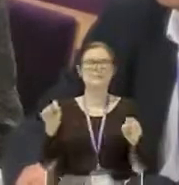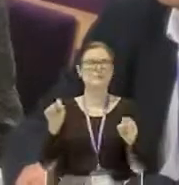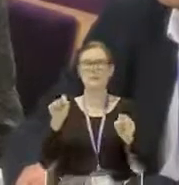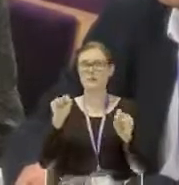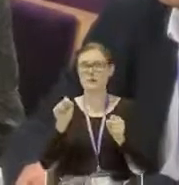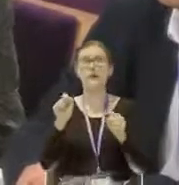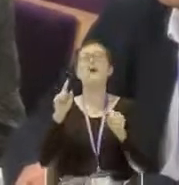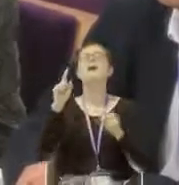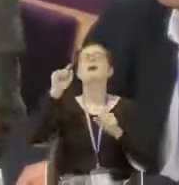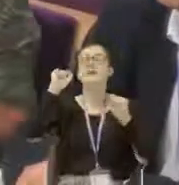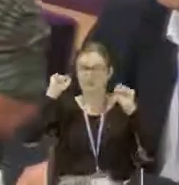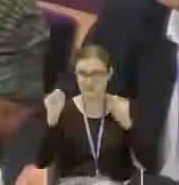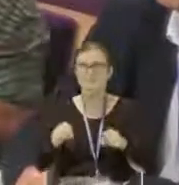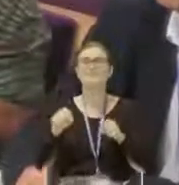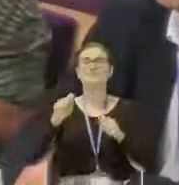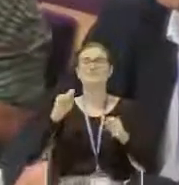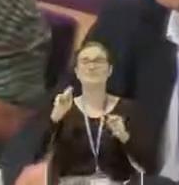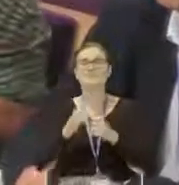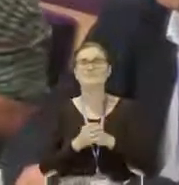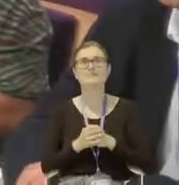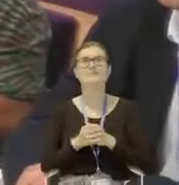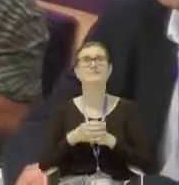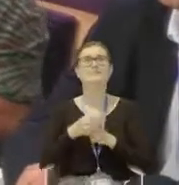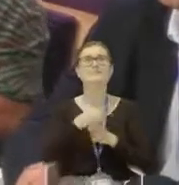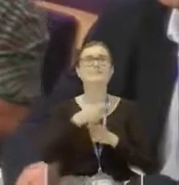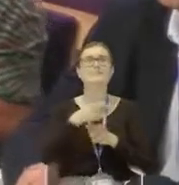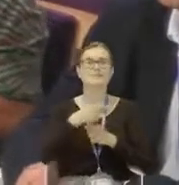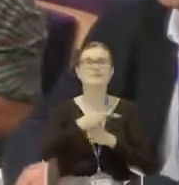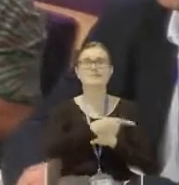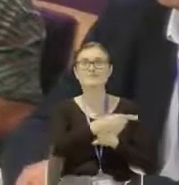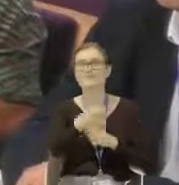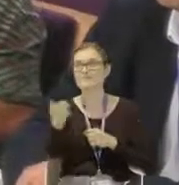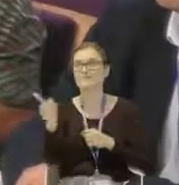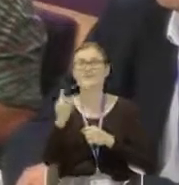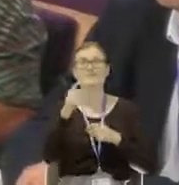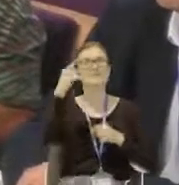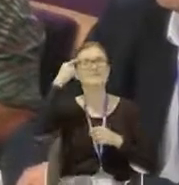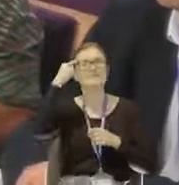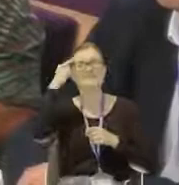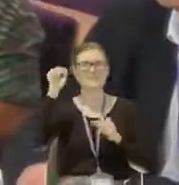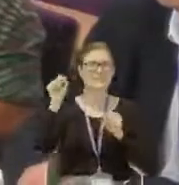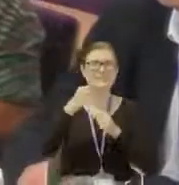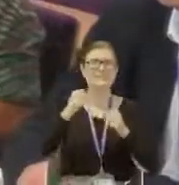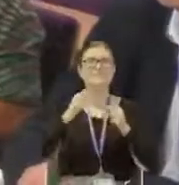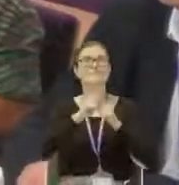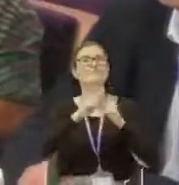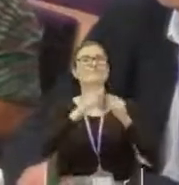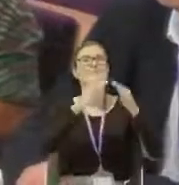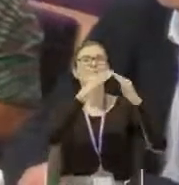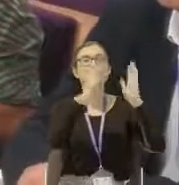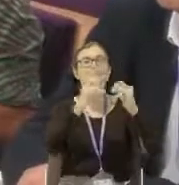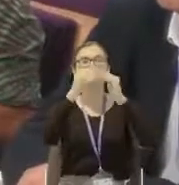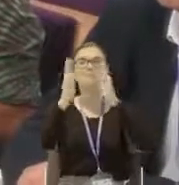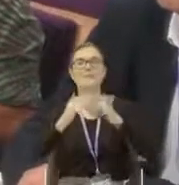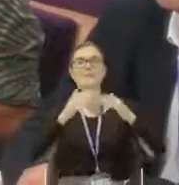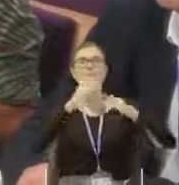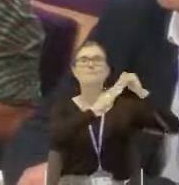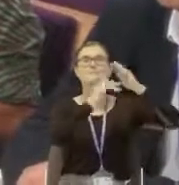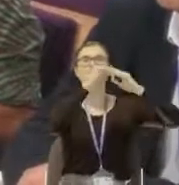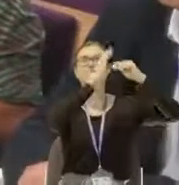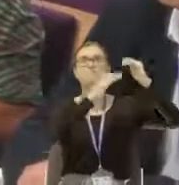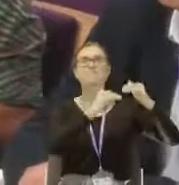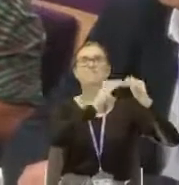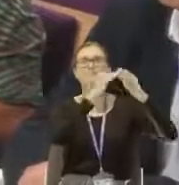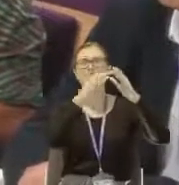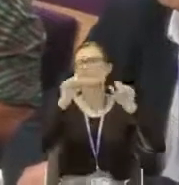from a global pandemic. And these crises have shown the underlying structural issues that underpin our society and that we